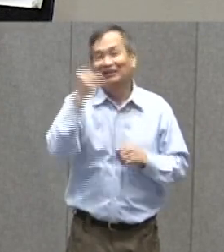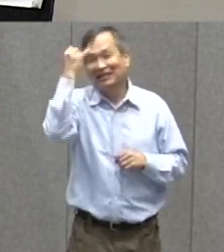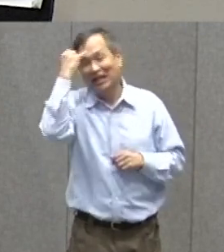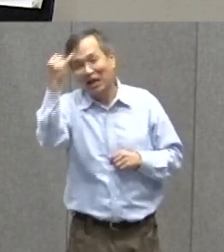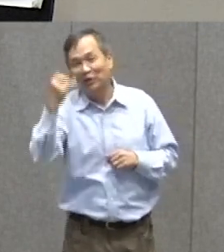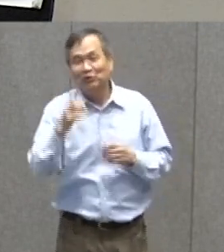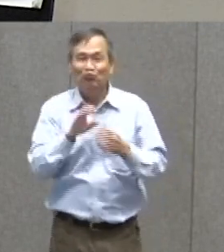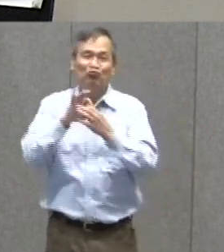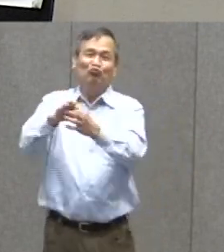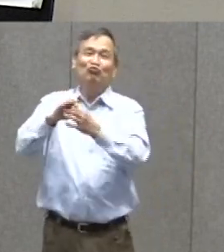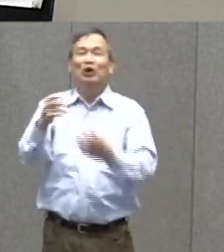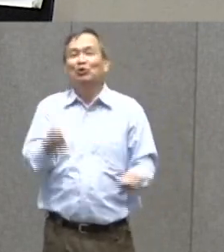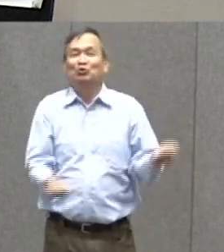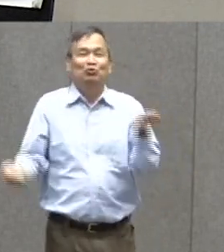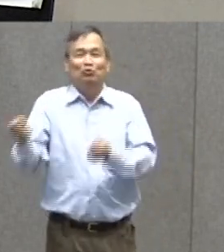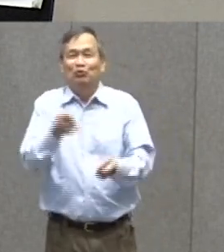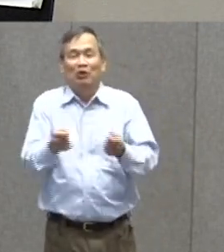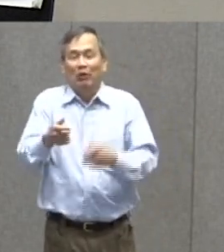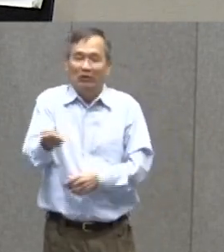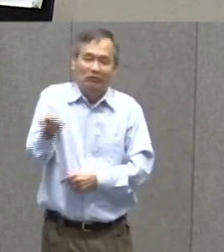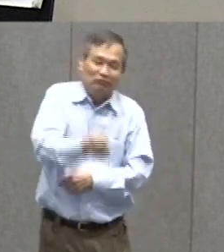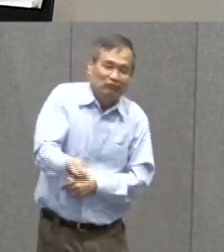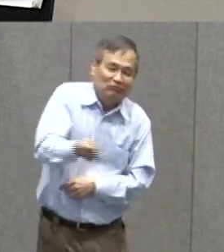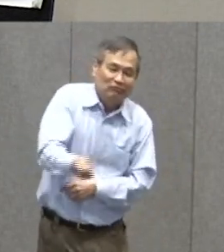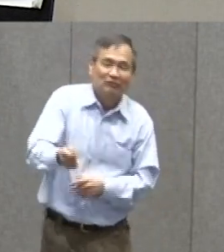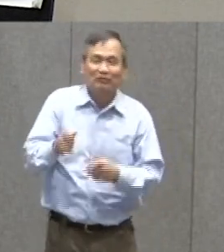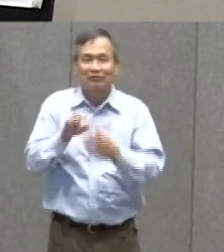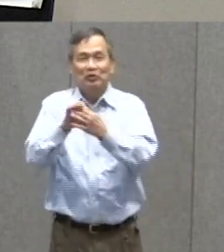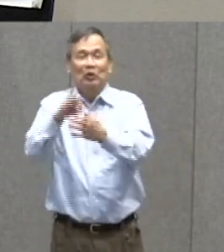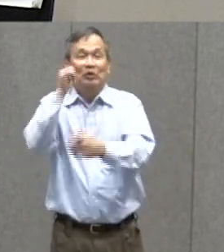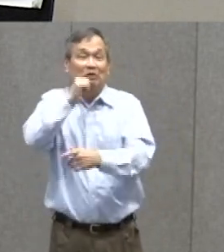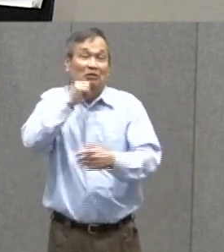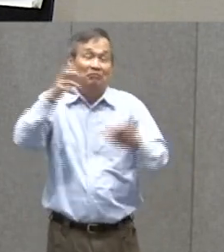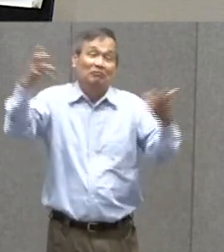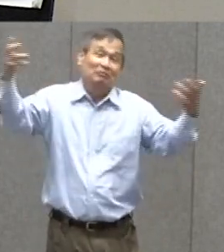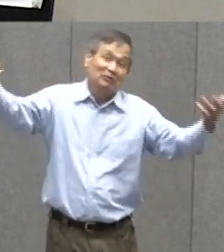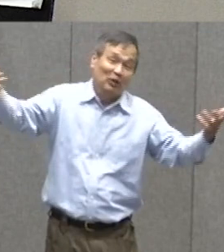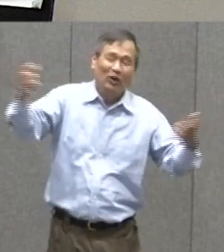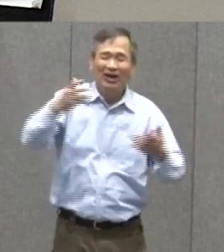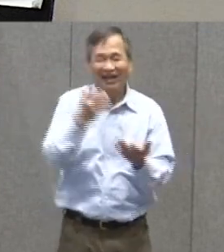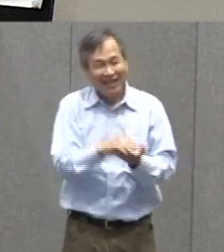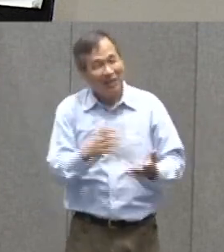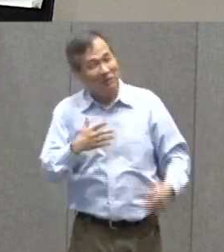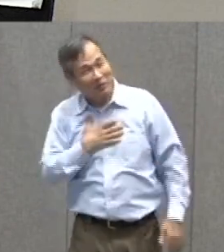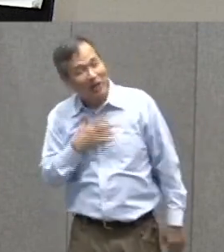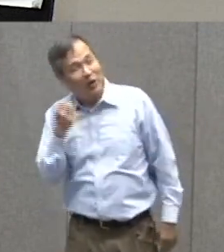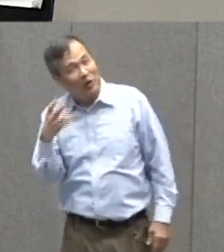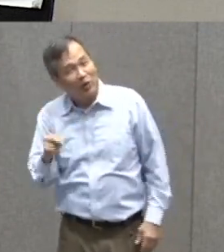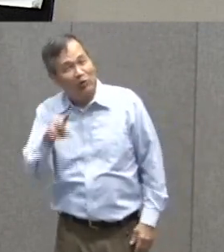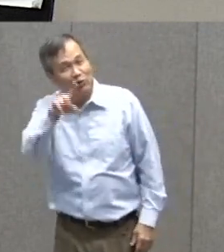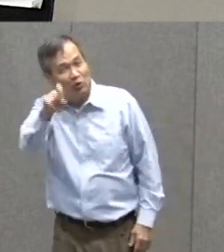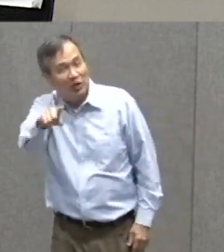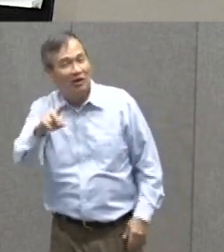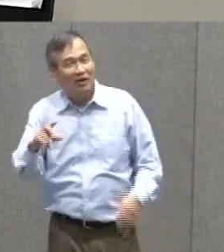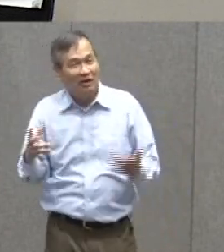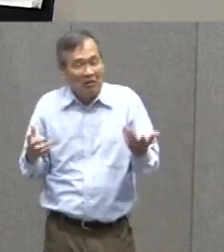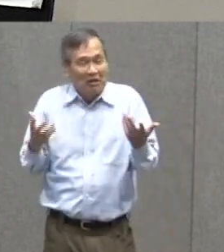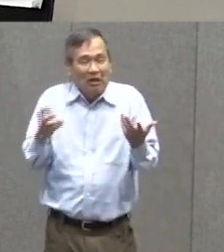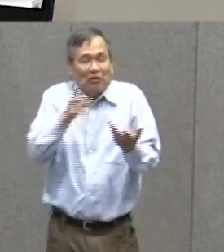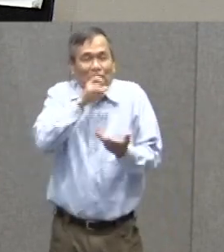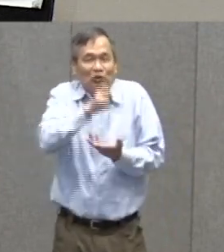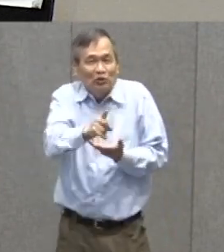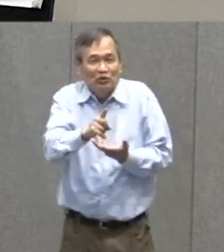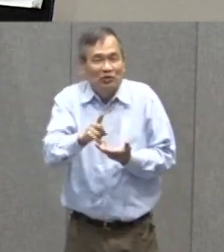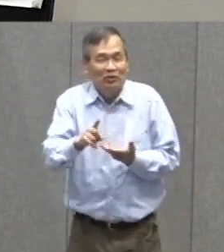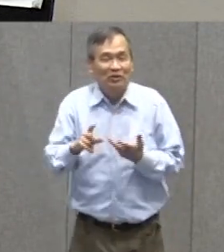to jump rope with the girl that's jumping there. Okay, so just questions that I have, very open-ended questions that I'm sure